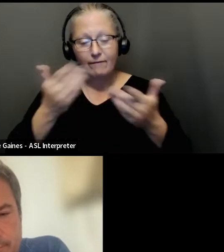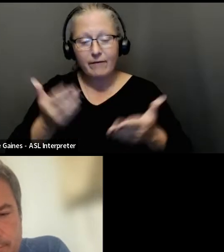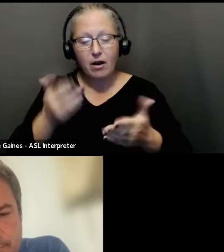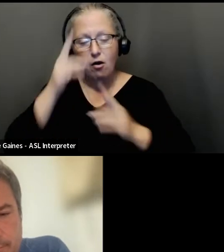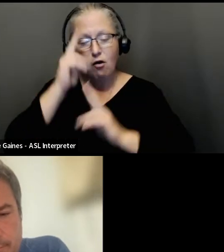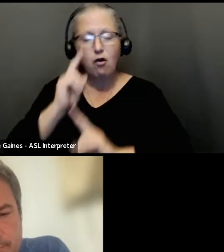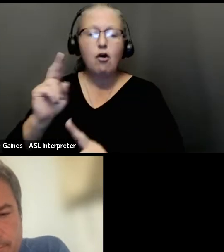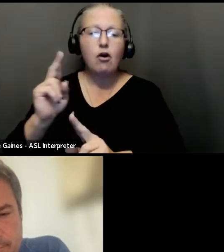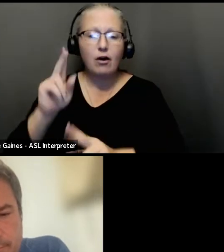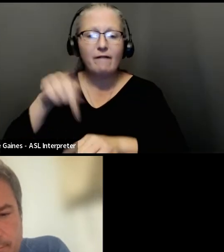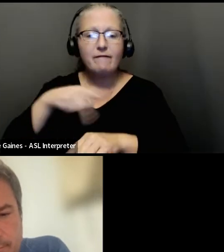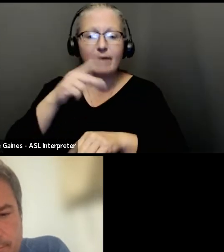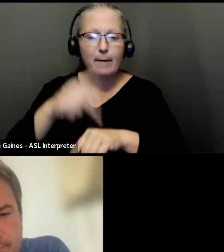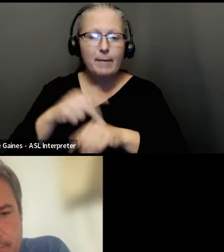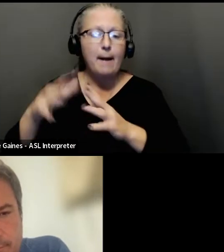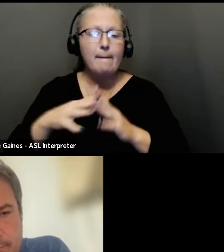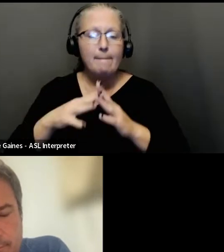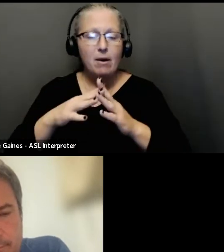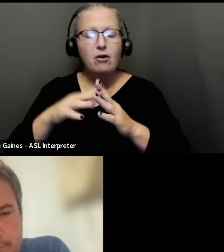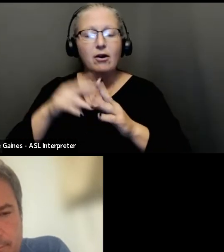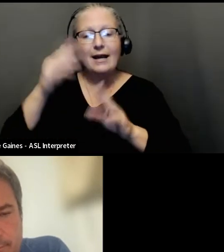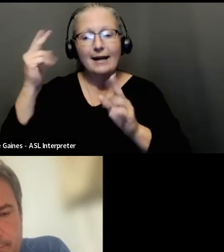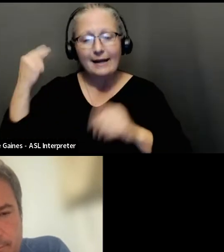Filipino American history and culture.